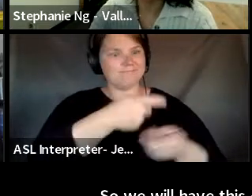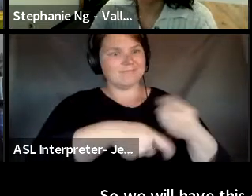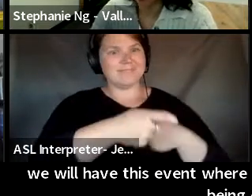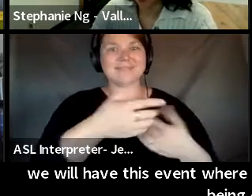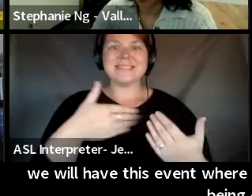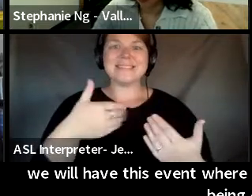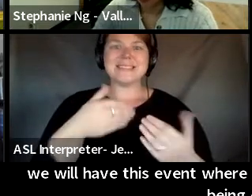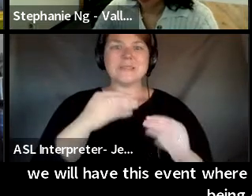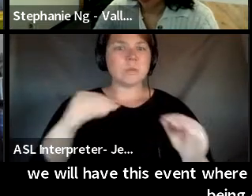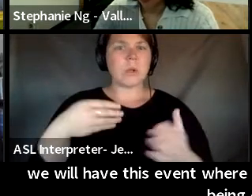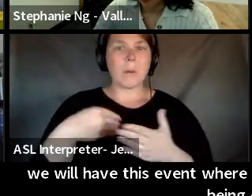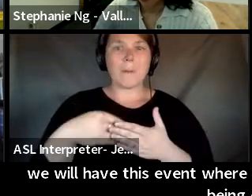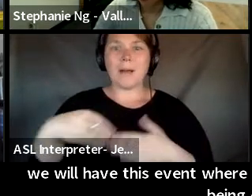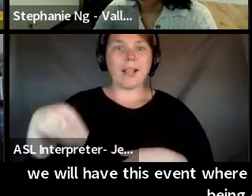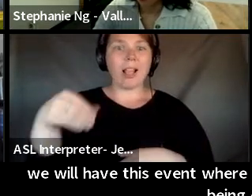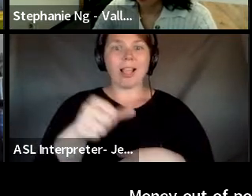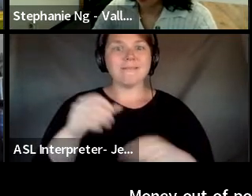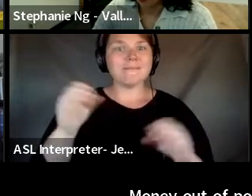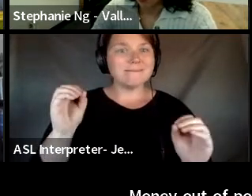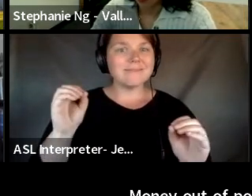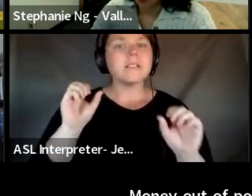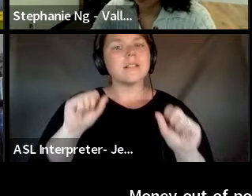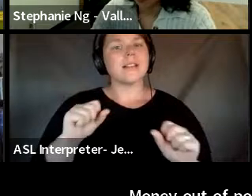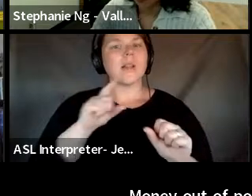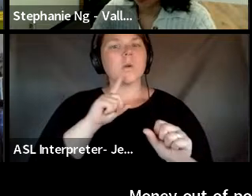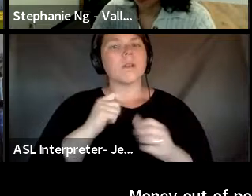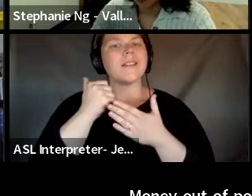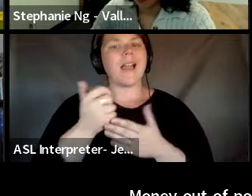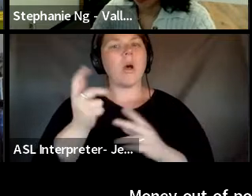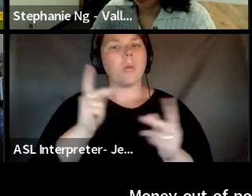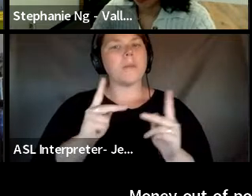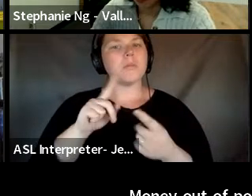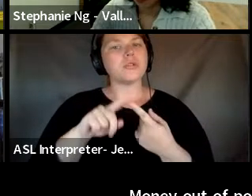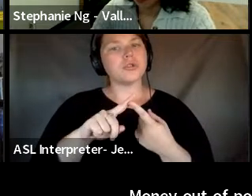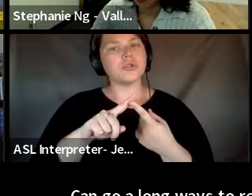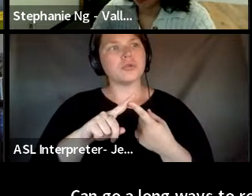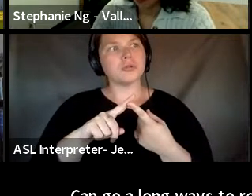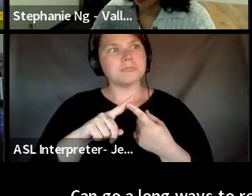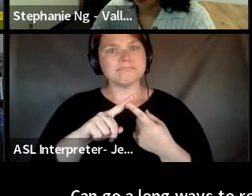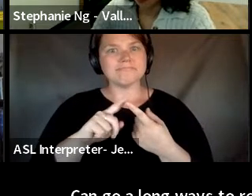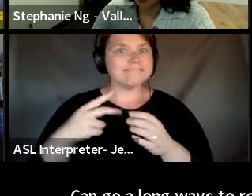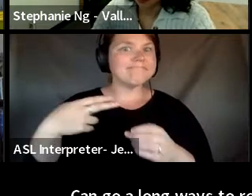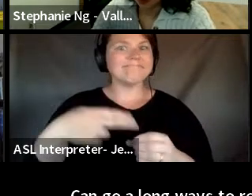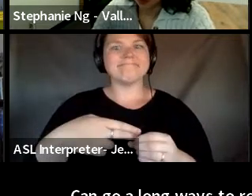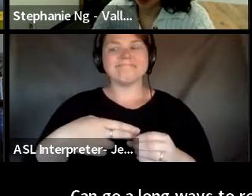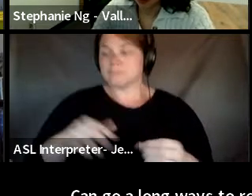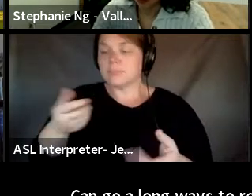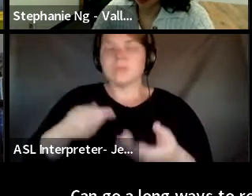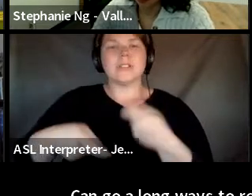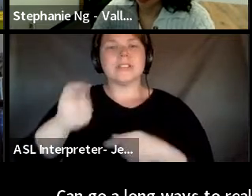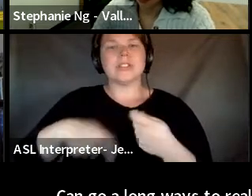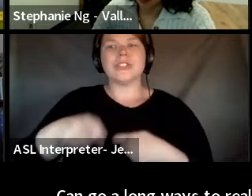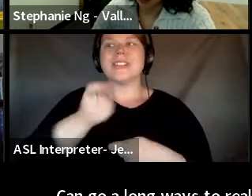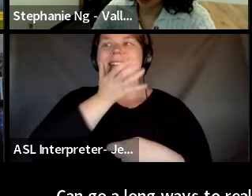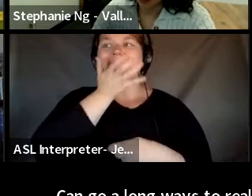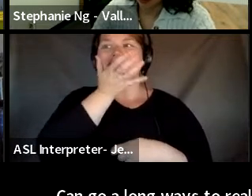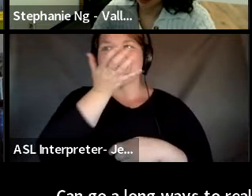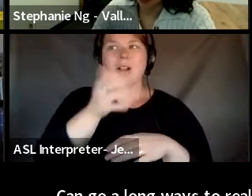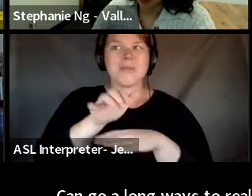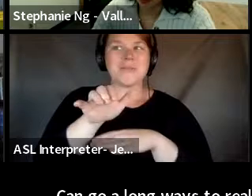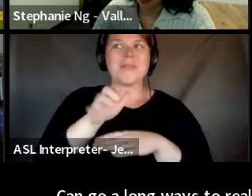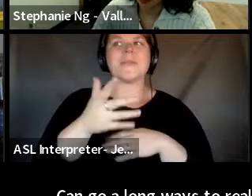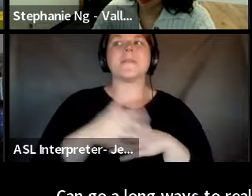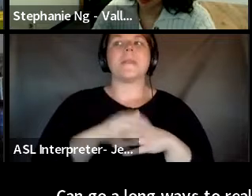pocket for so long can go a long ways to really get people to buy in and exchange their lawnmowers. I think that's probably one of the reasons why this was so